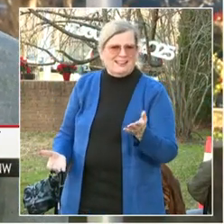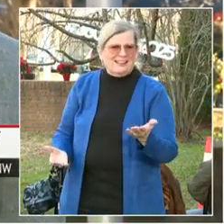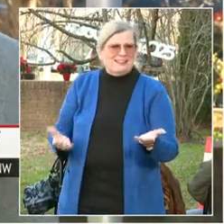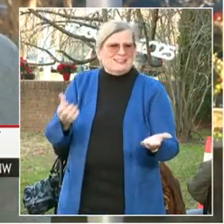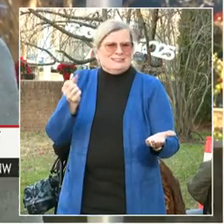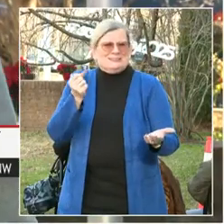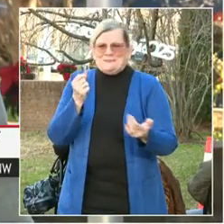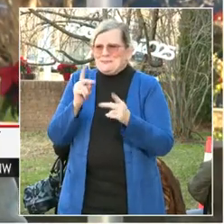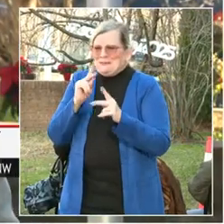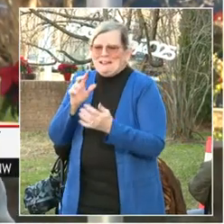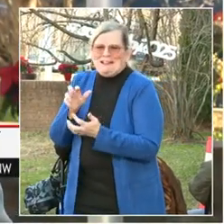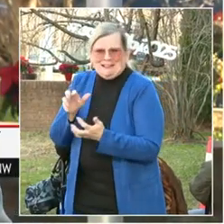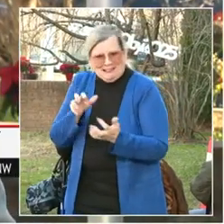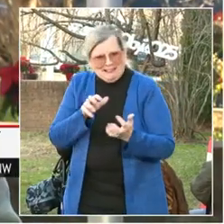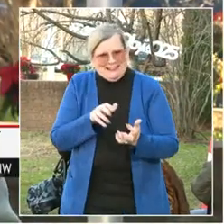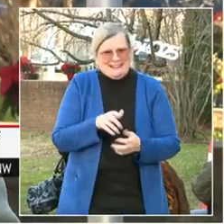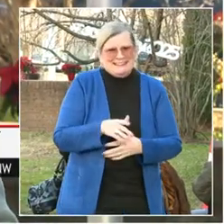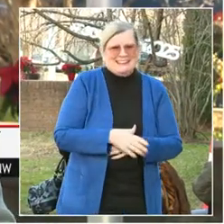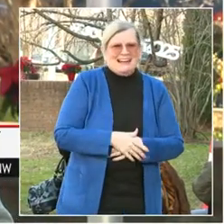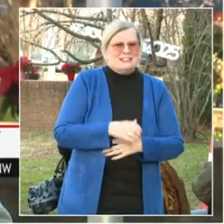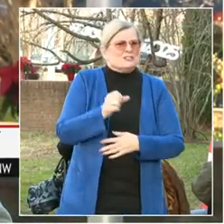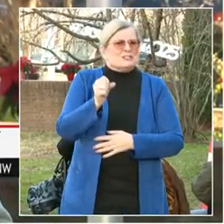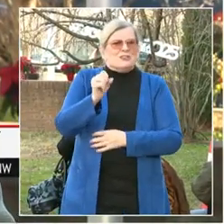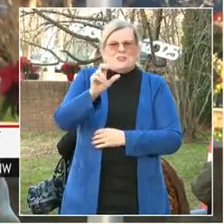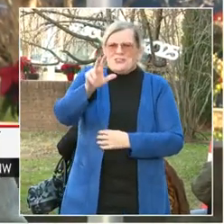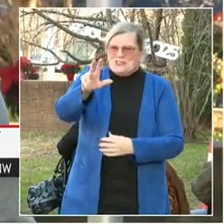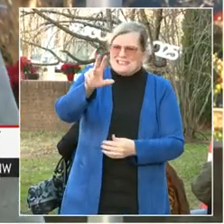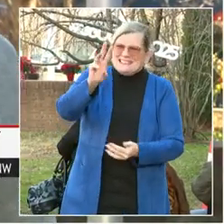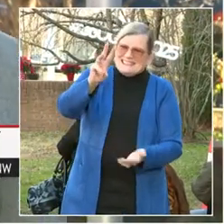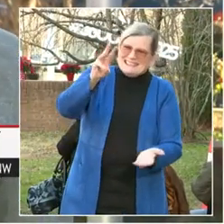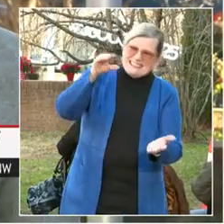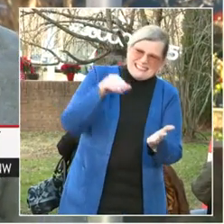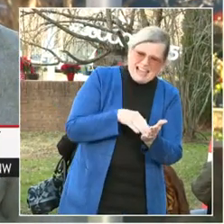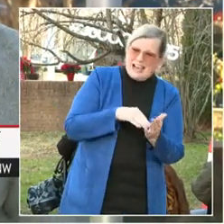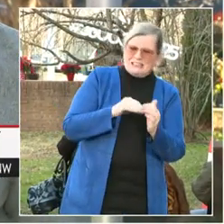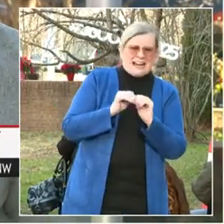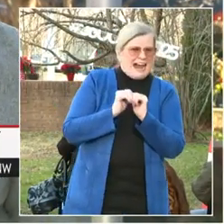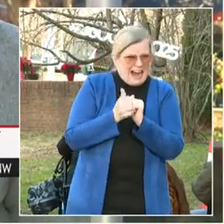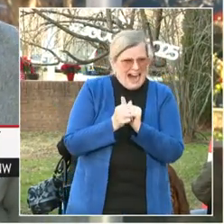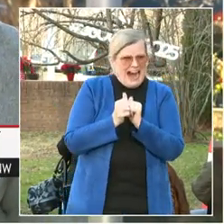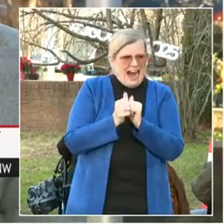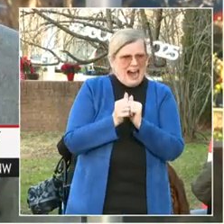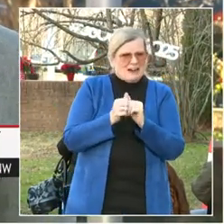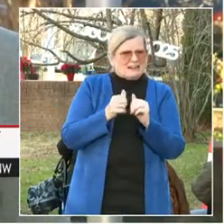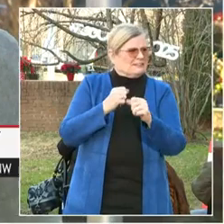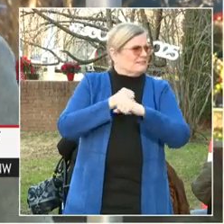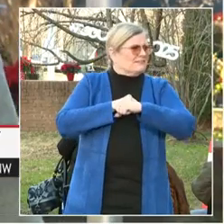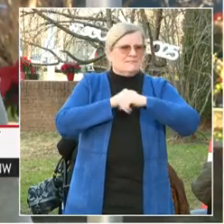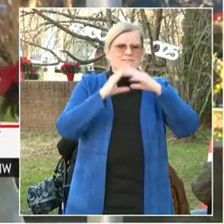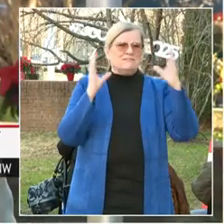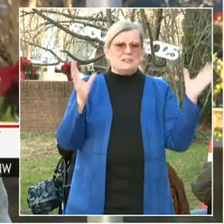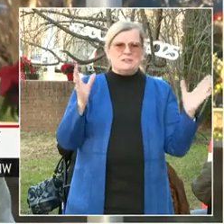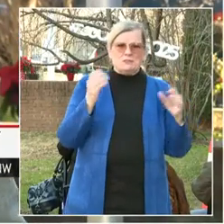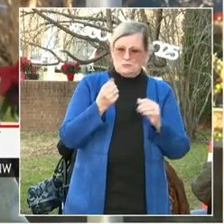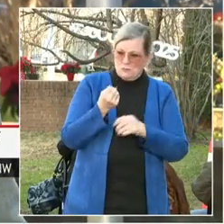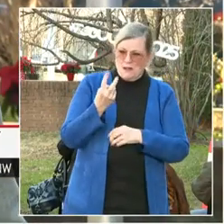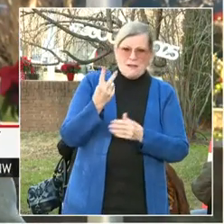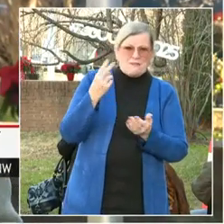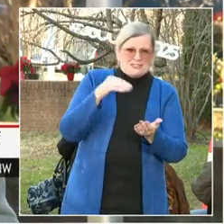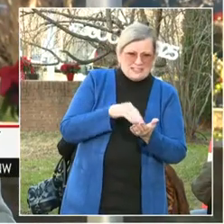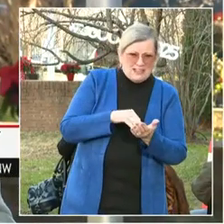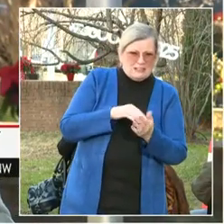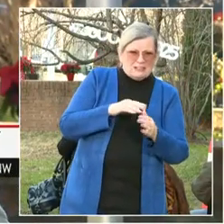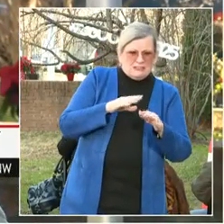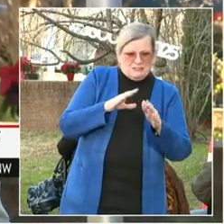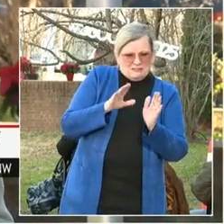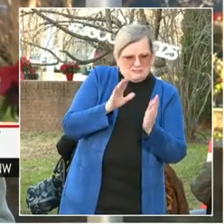to the 36,000 units, how we make sure that more than 12,000 are below market value, and how we